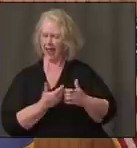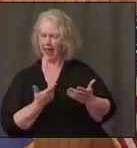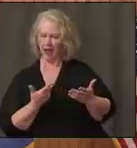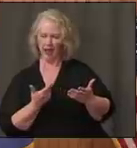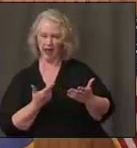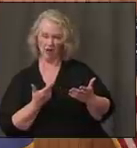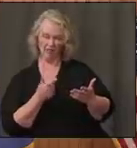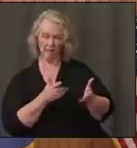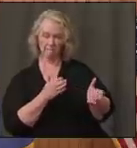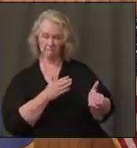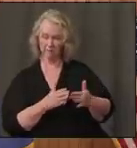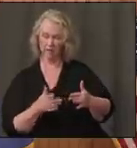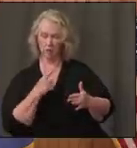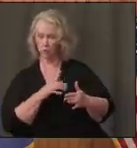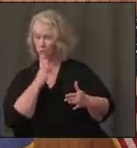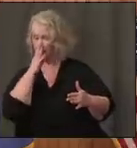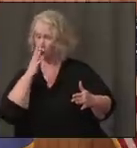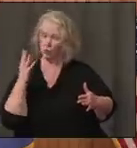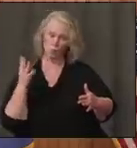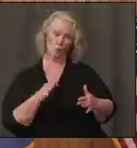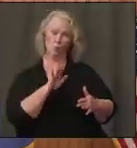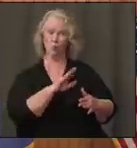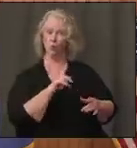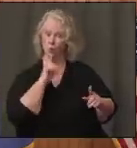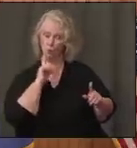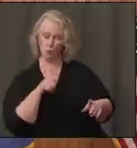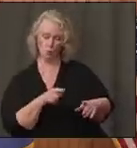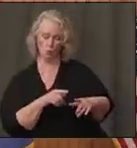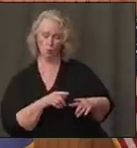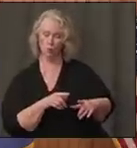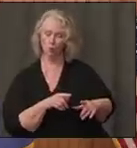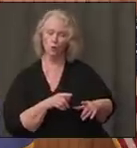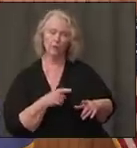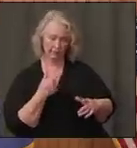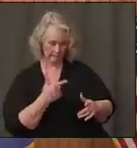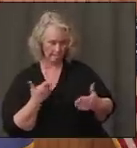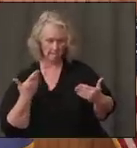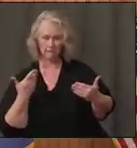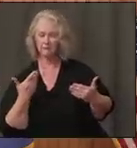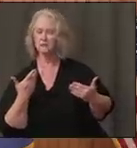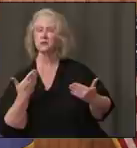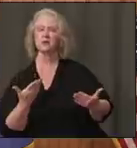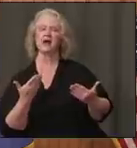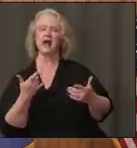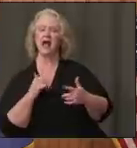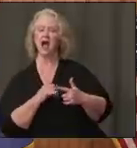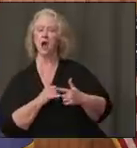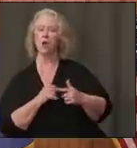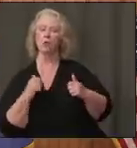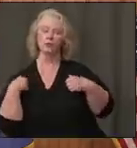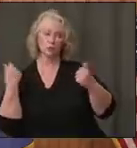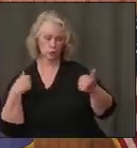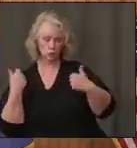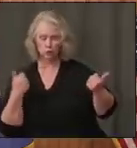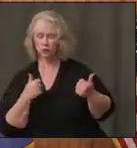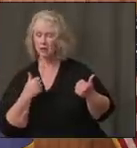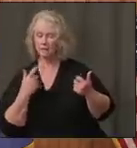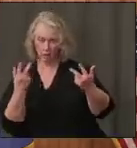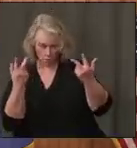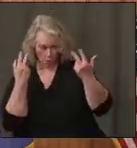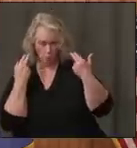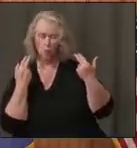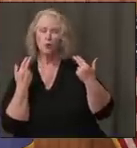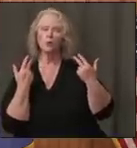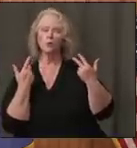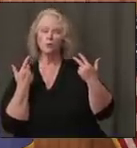ignore your executive order and allow gyms and hair salons to